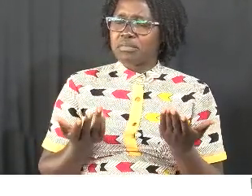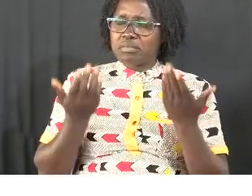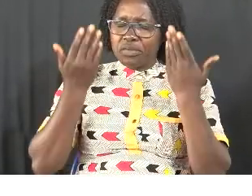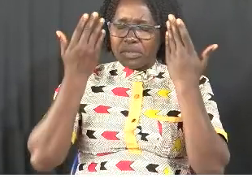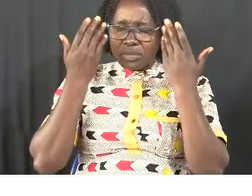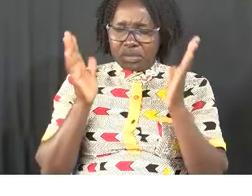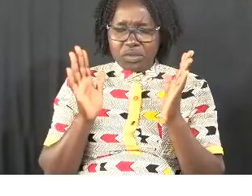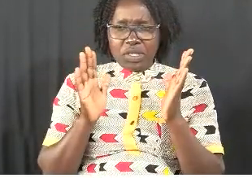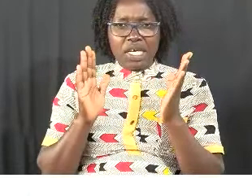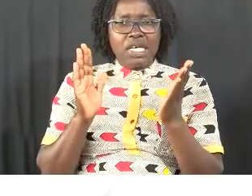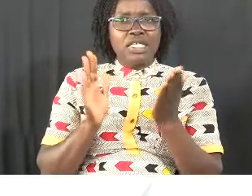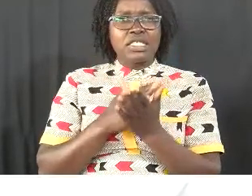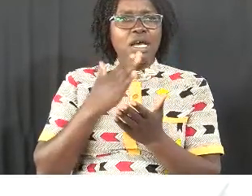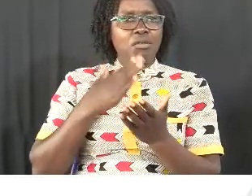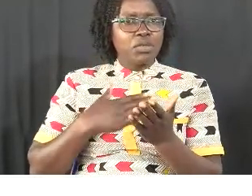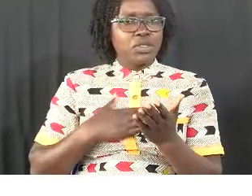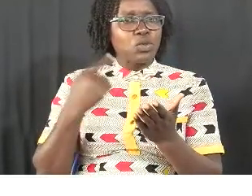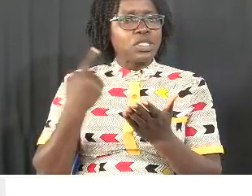Somebody who does not tithe?